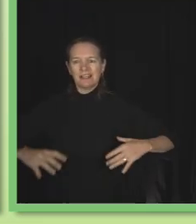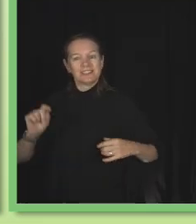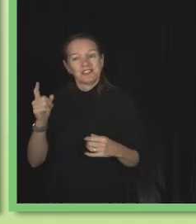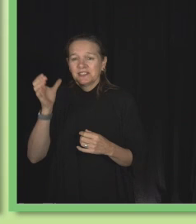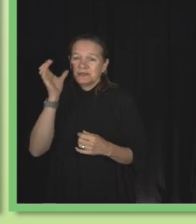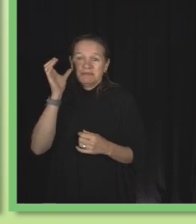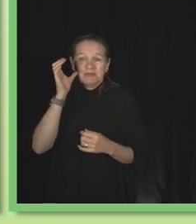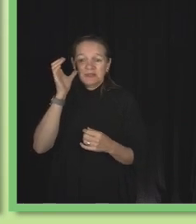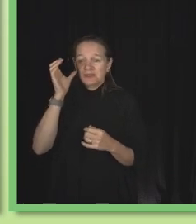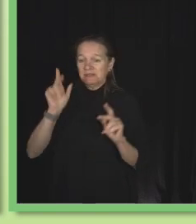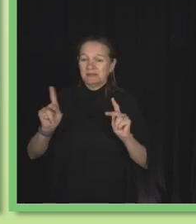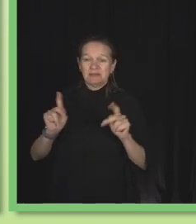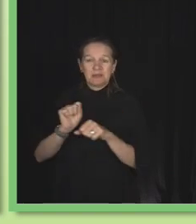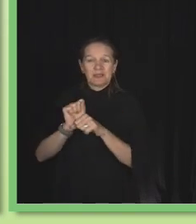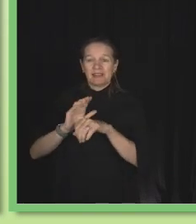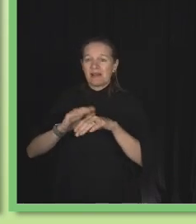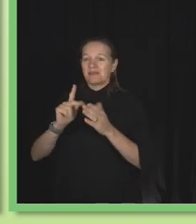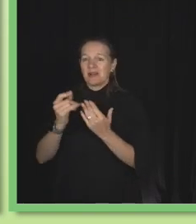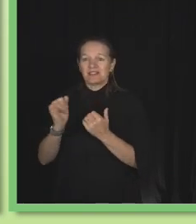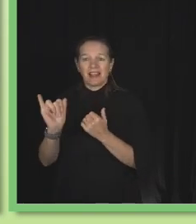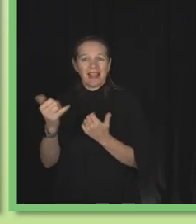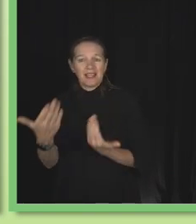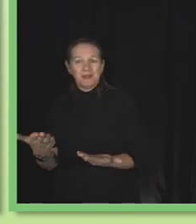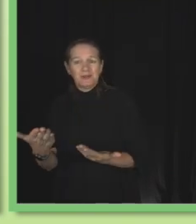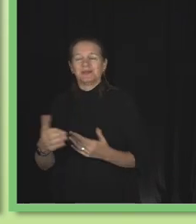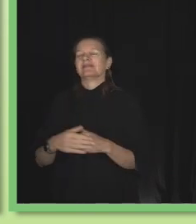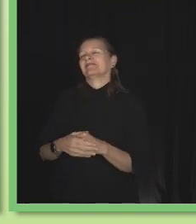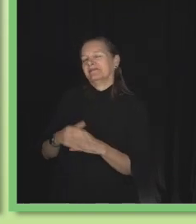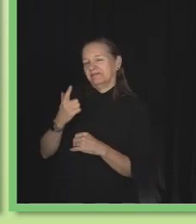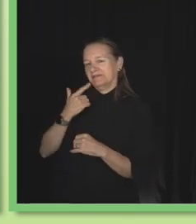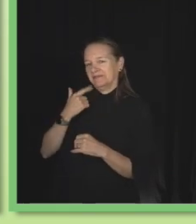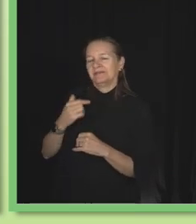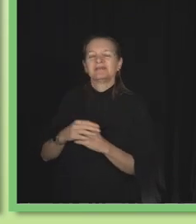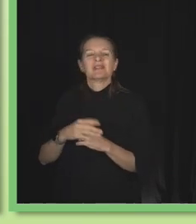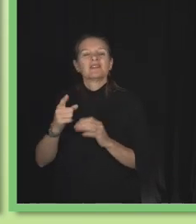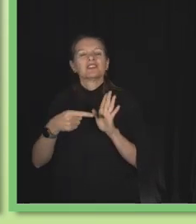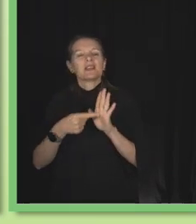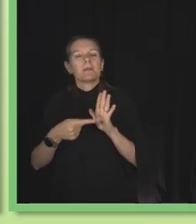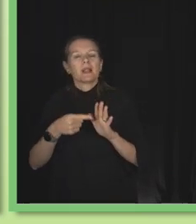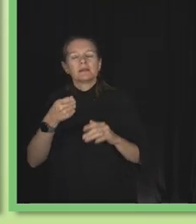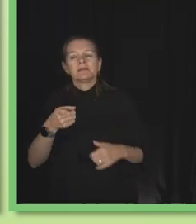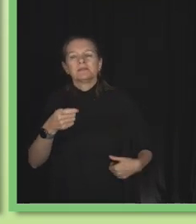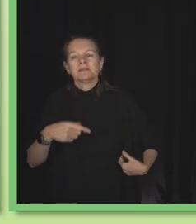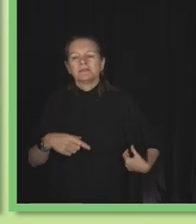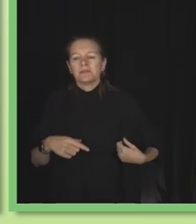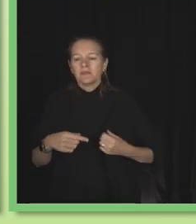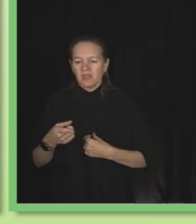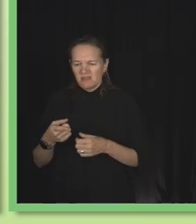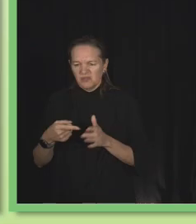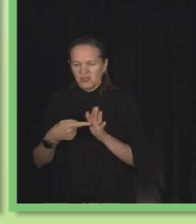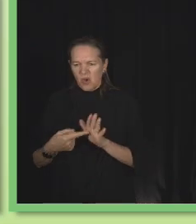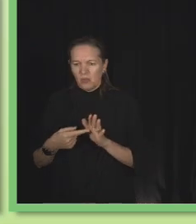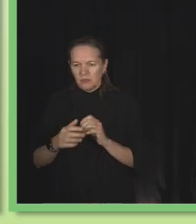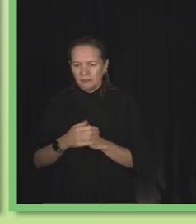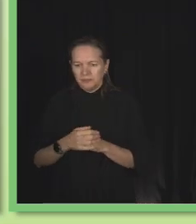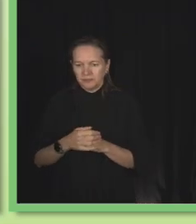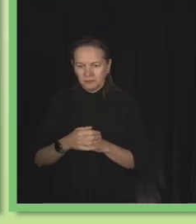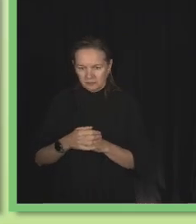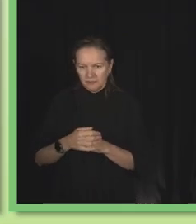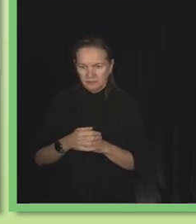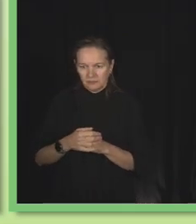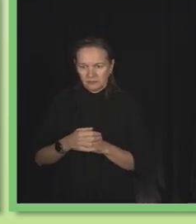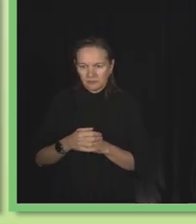you. So, for example, let me show you. So this was